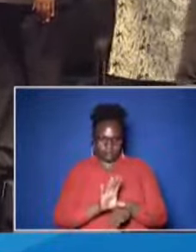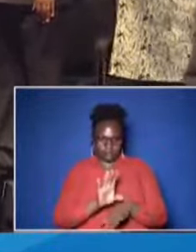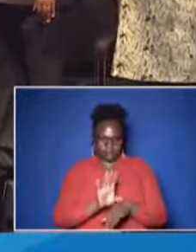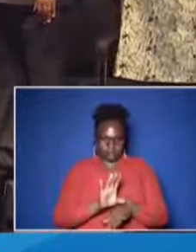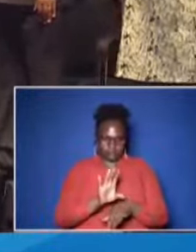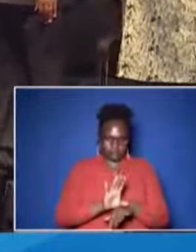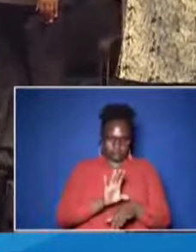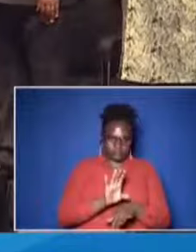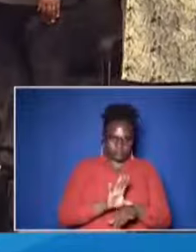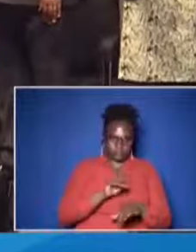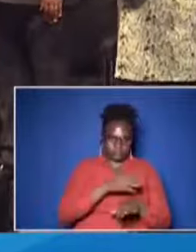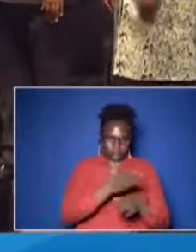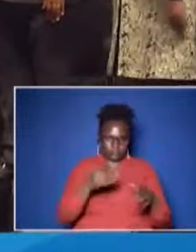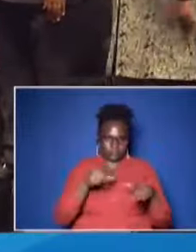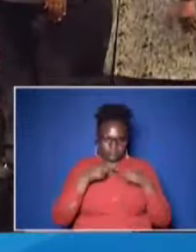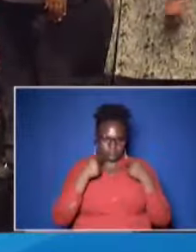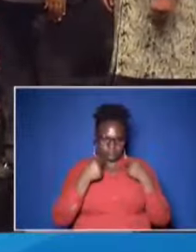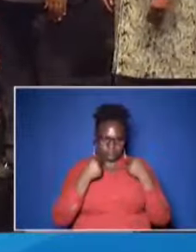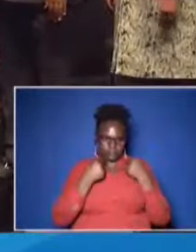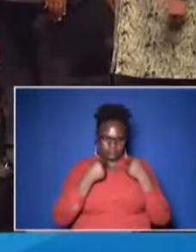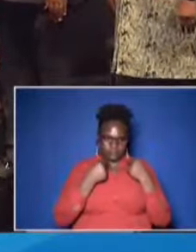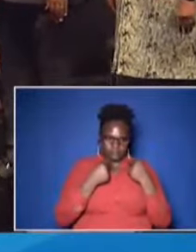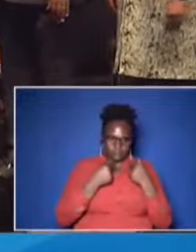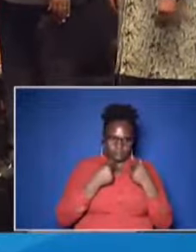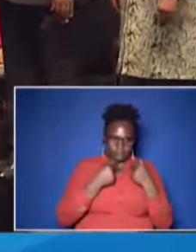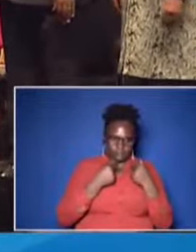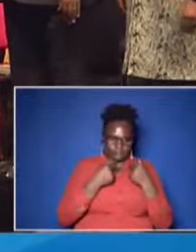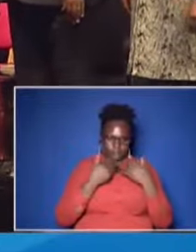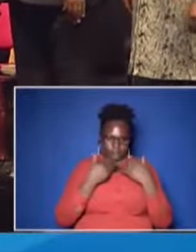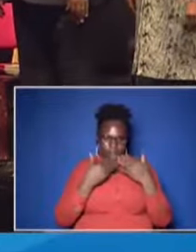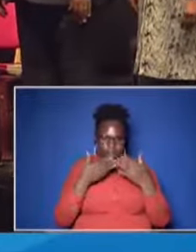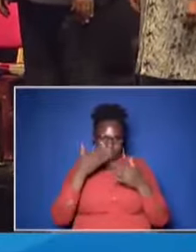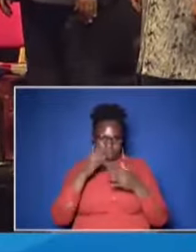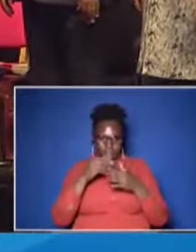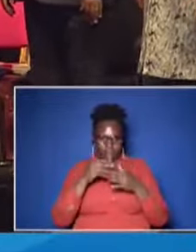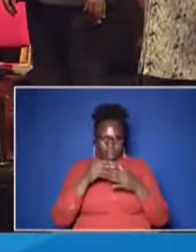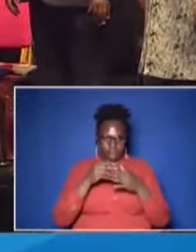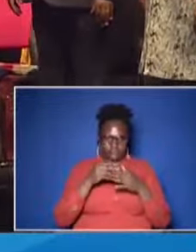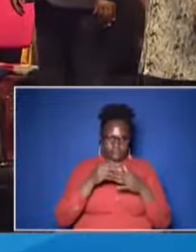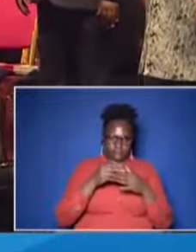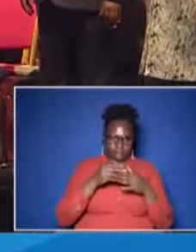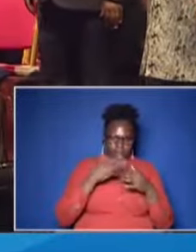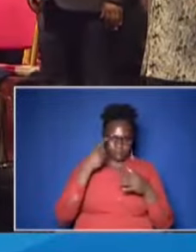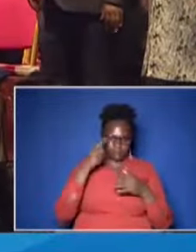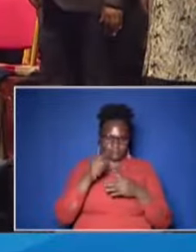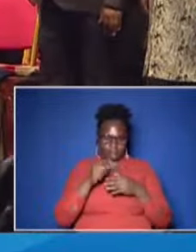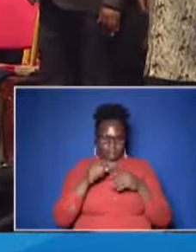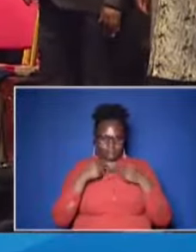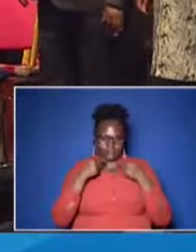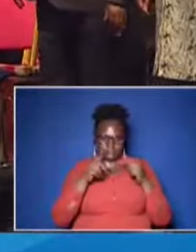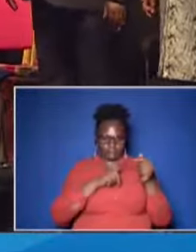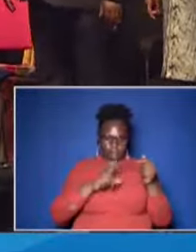his pastors thank God for you Pastor Robert